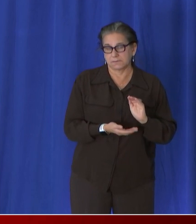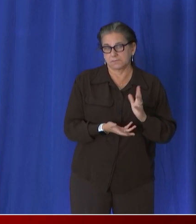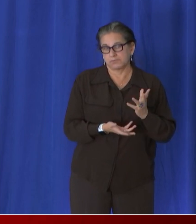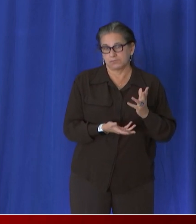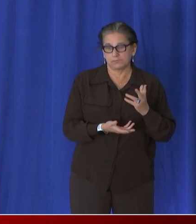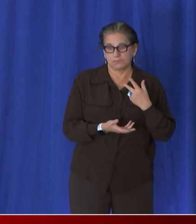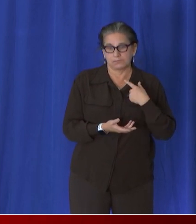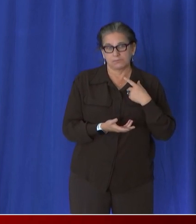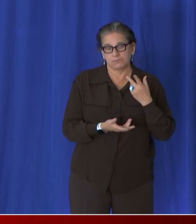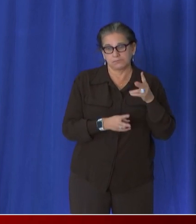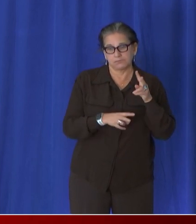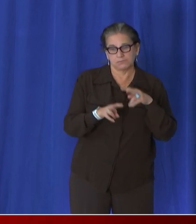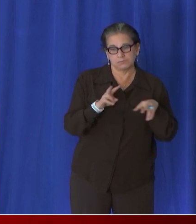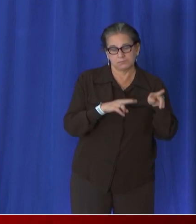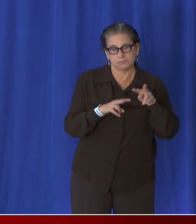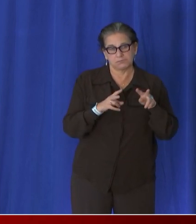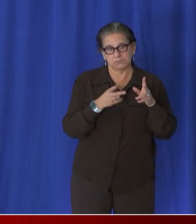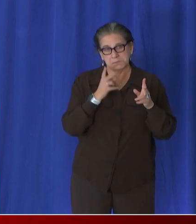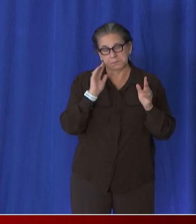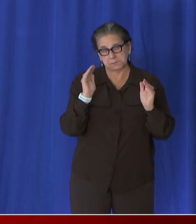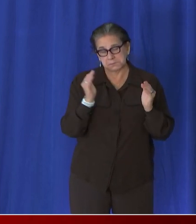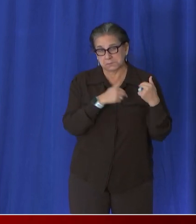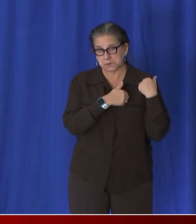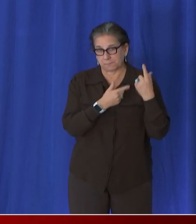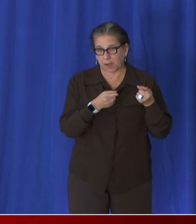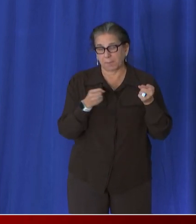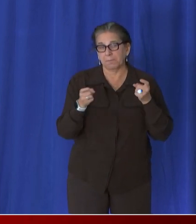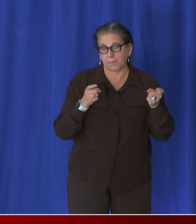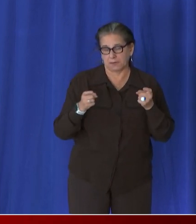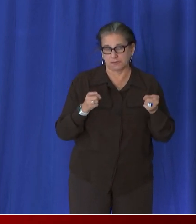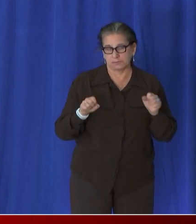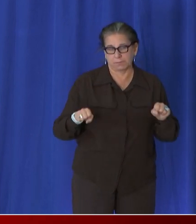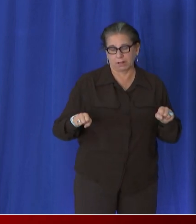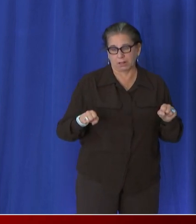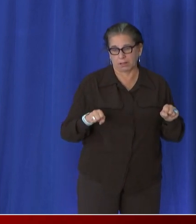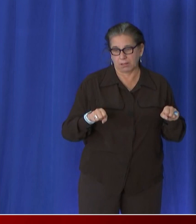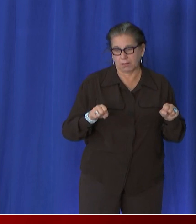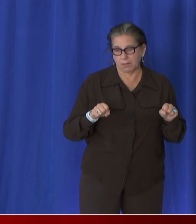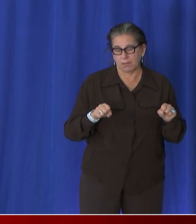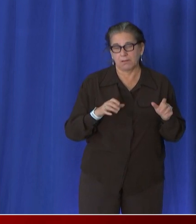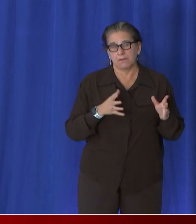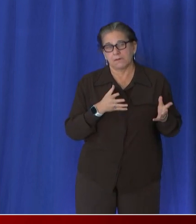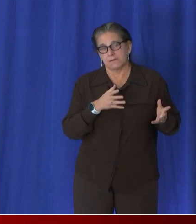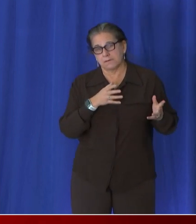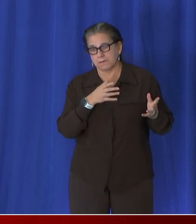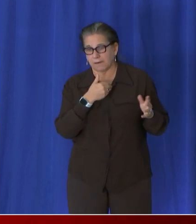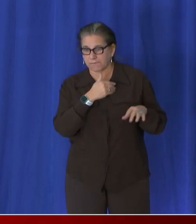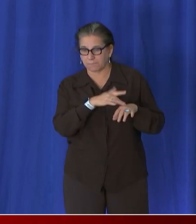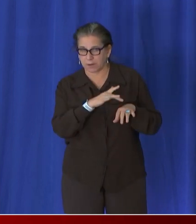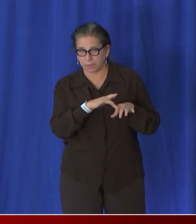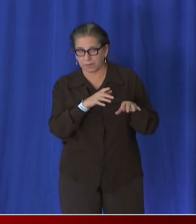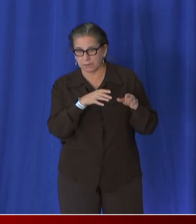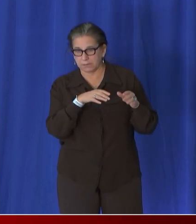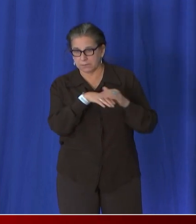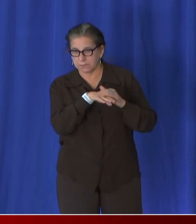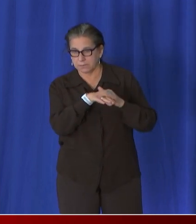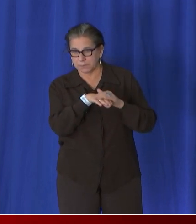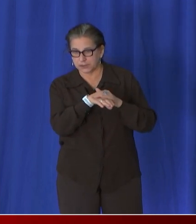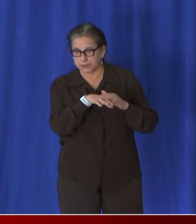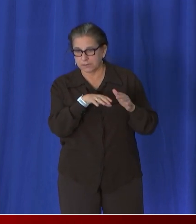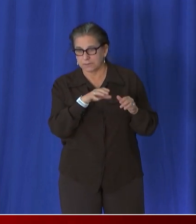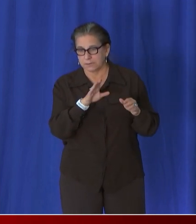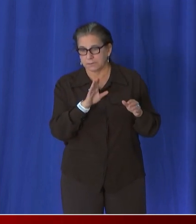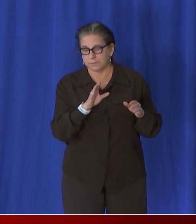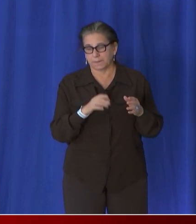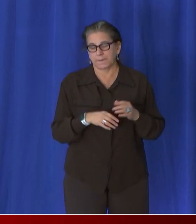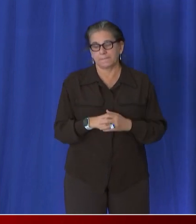community. We've seen a tremendous demand on our testing resources in the community. We've seen over the last couple of days, we've seen